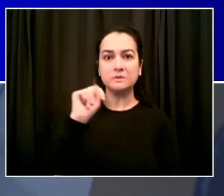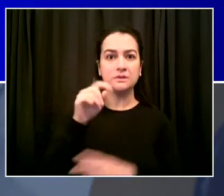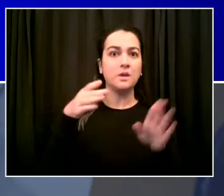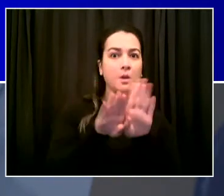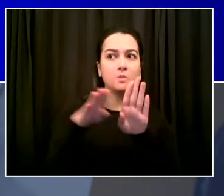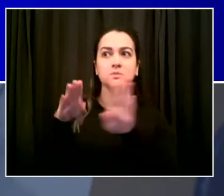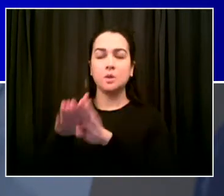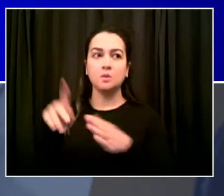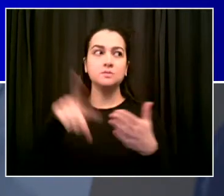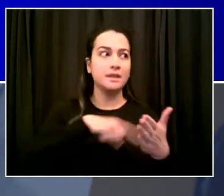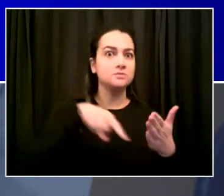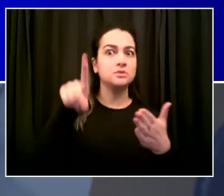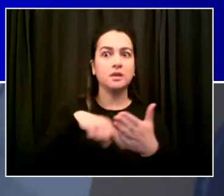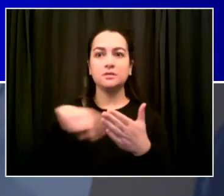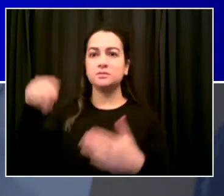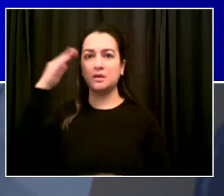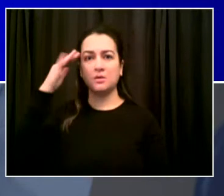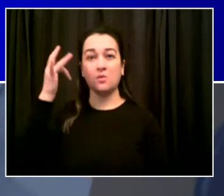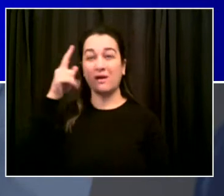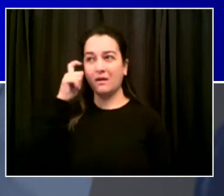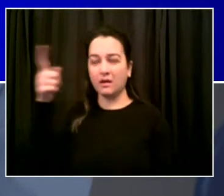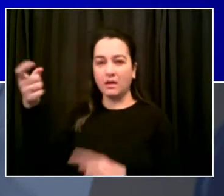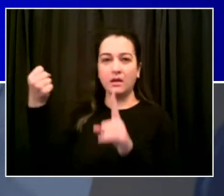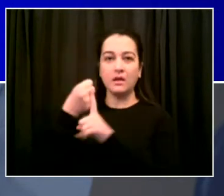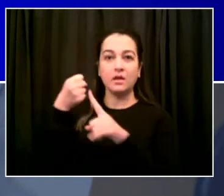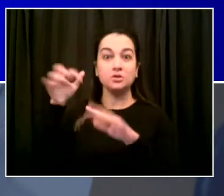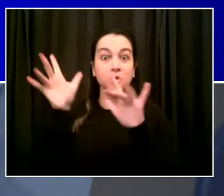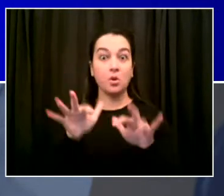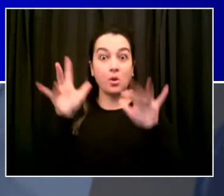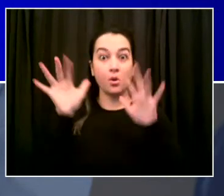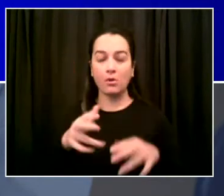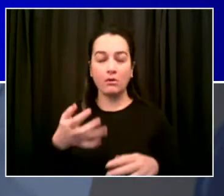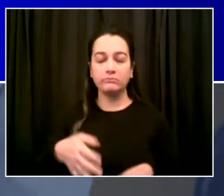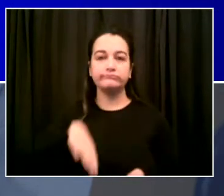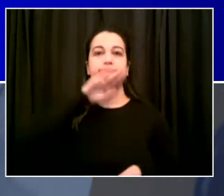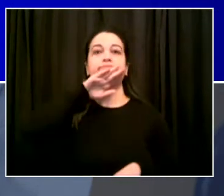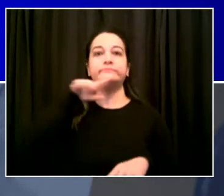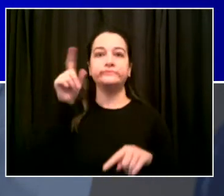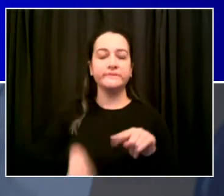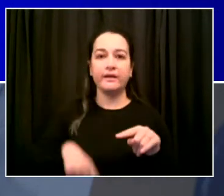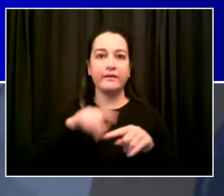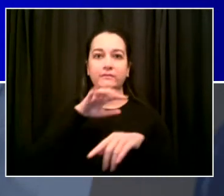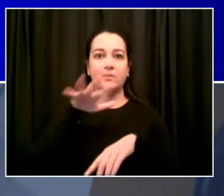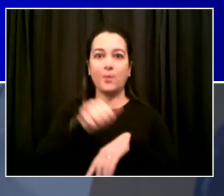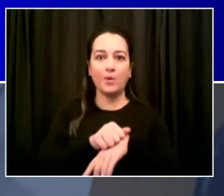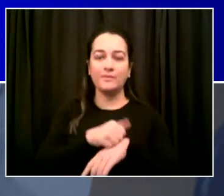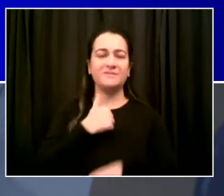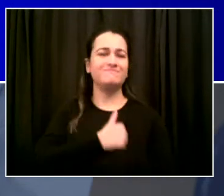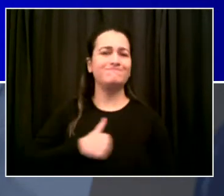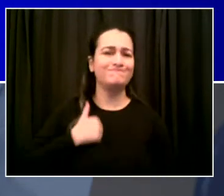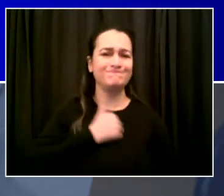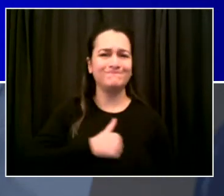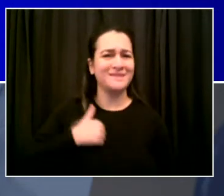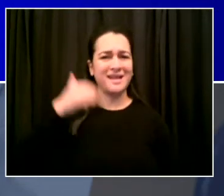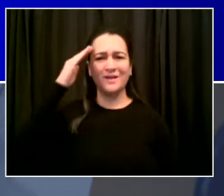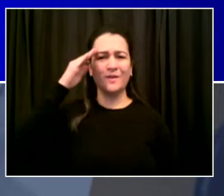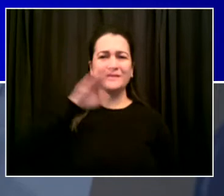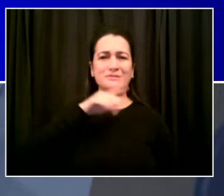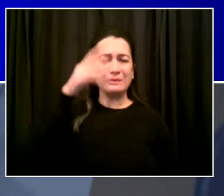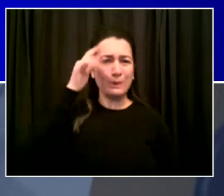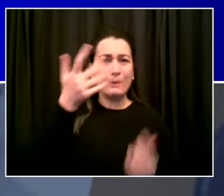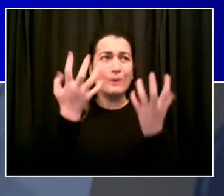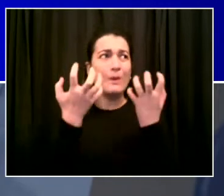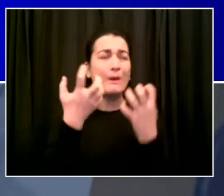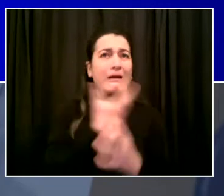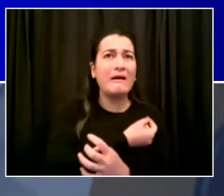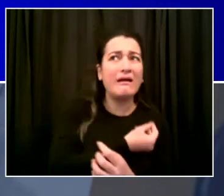again, clear majority will be open today, others open tomorrow. The storm results passed, but the problem comes right back to the same